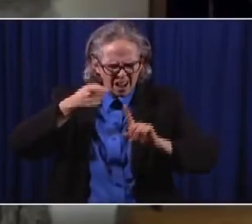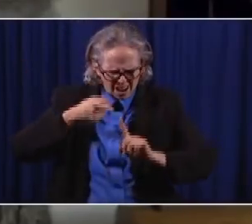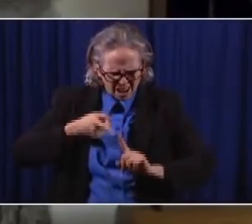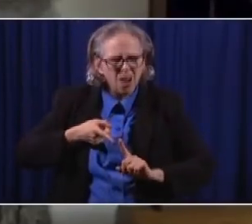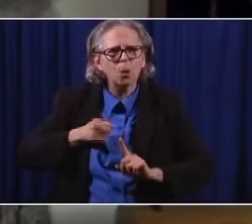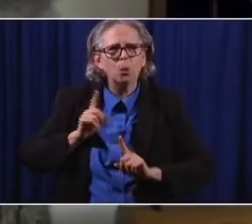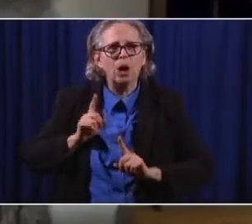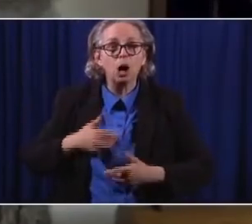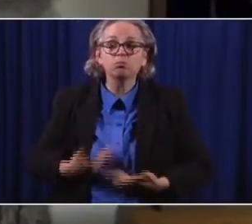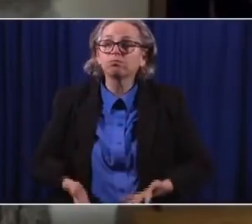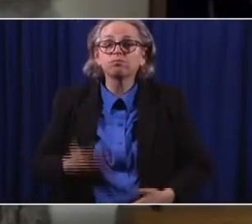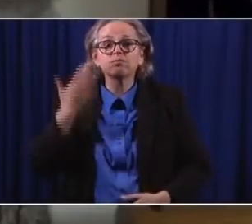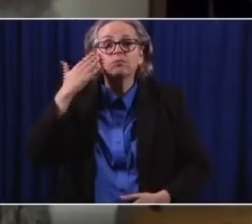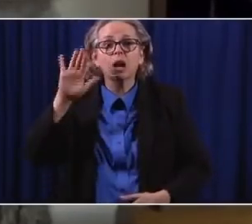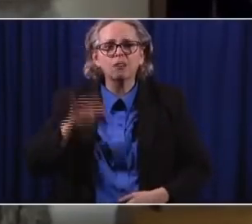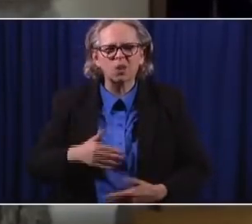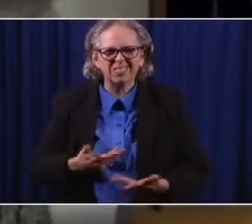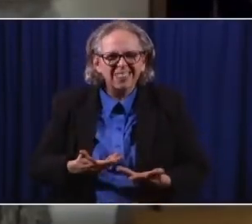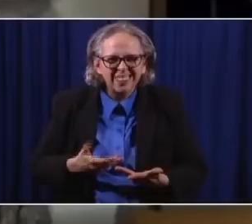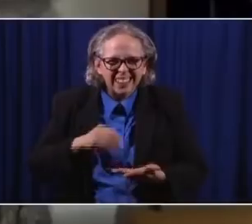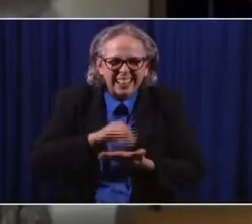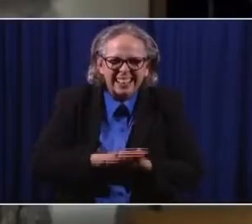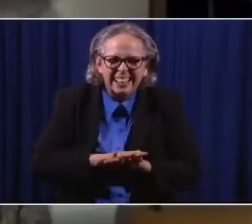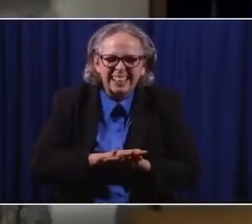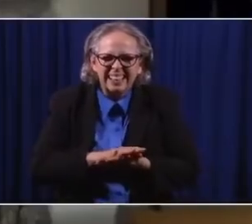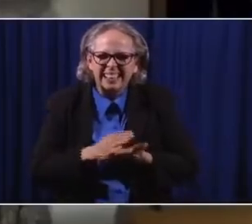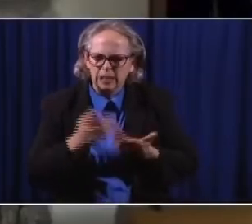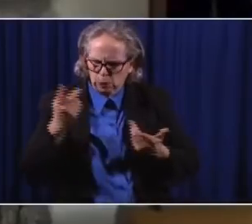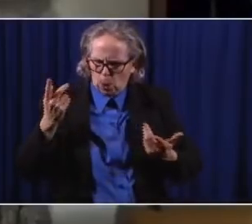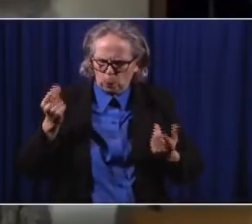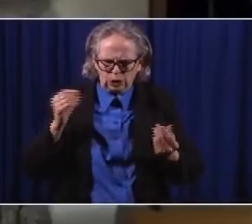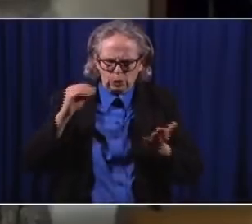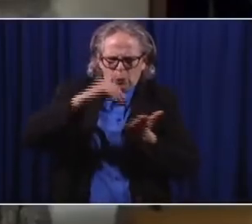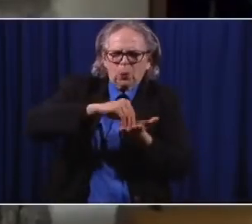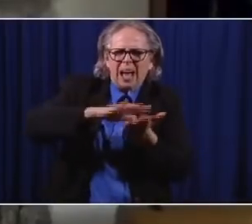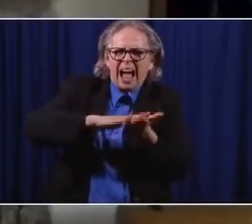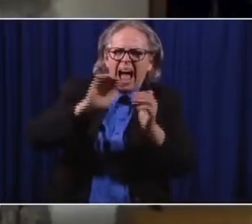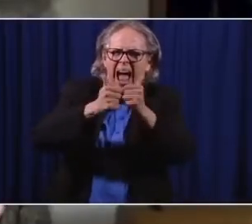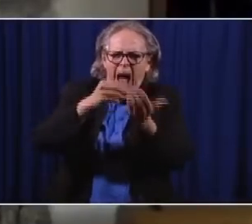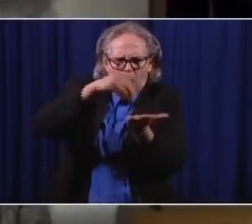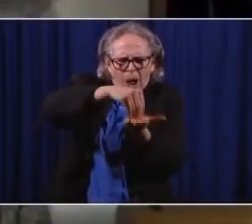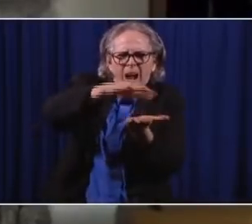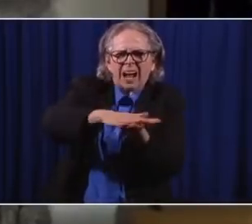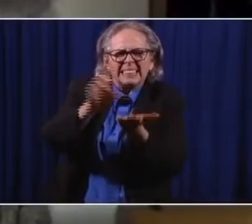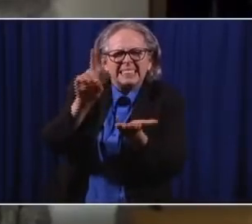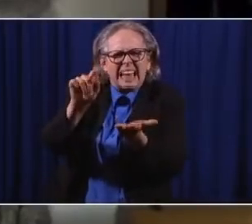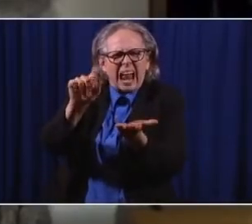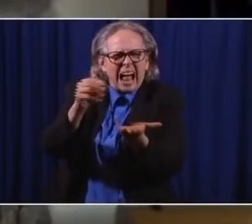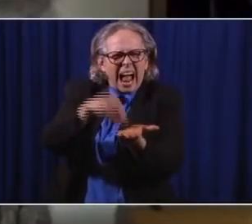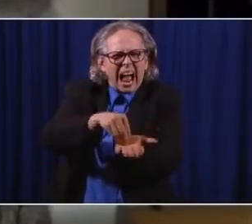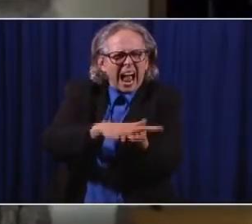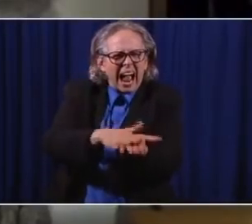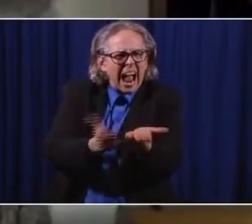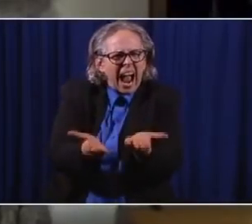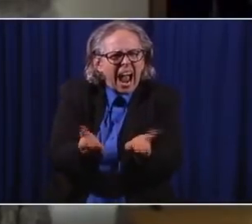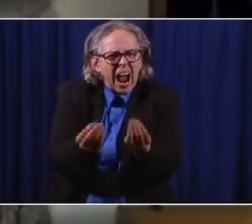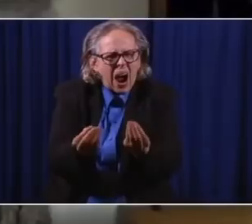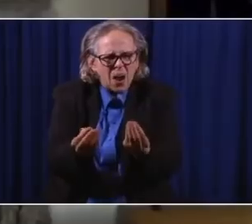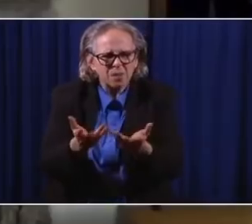person who's doing the tracing cannot determine, exactly where that person got it. So